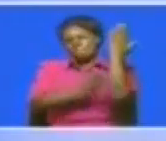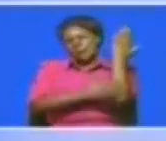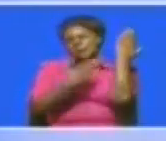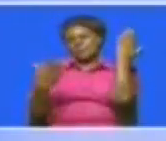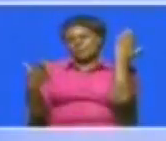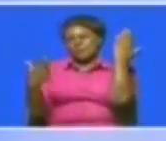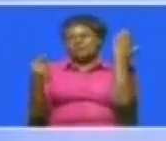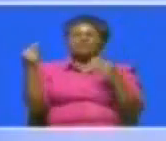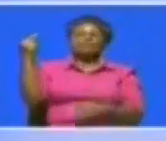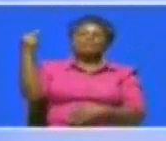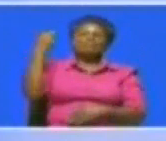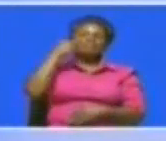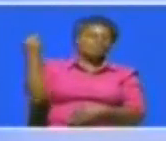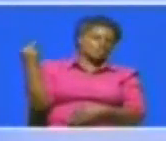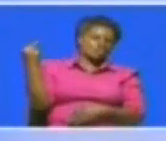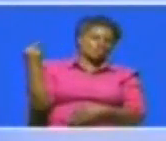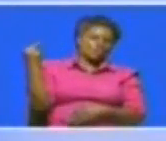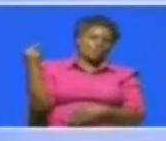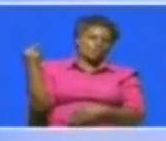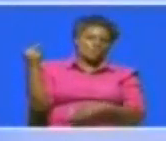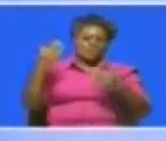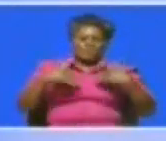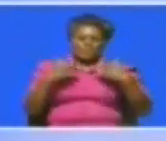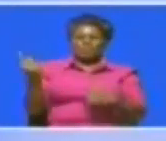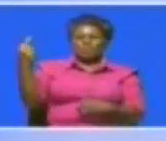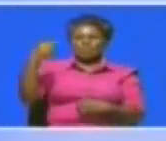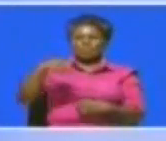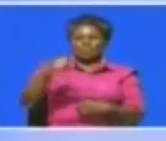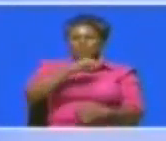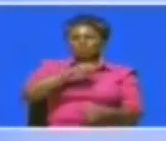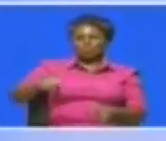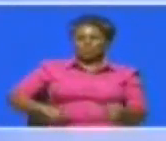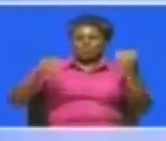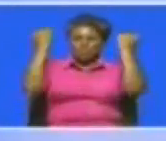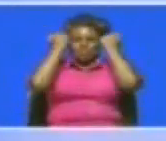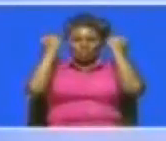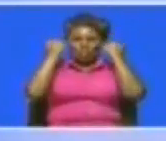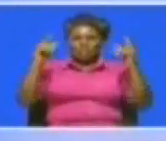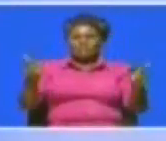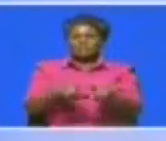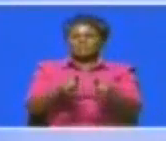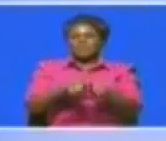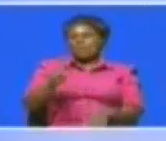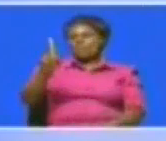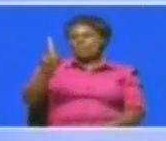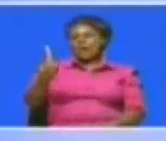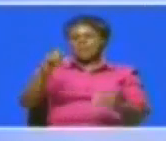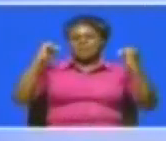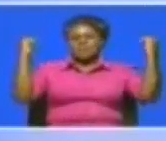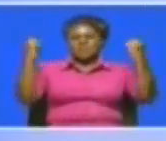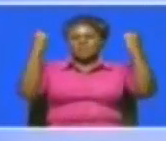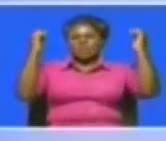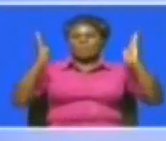The swarm of bees that attacked people who were camped at the Supreme Court. And there was one act of